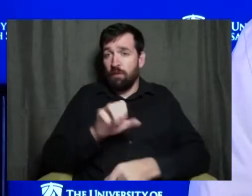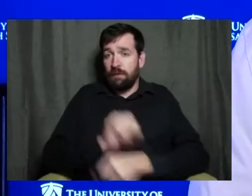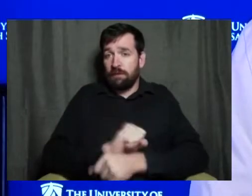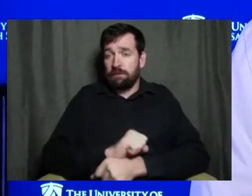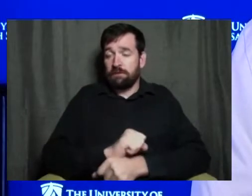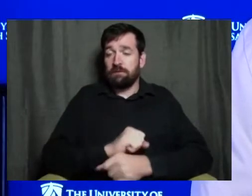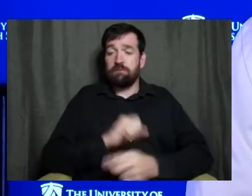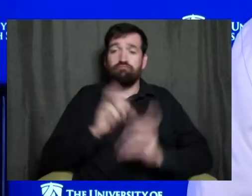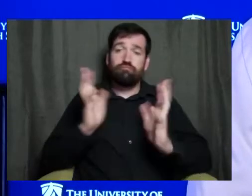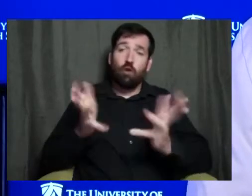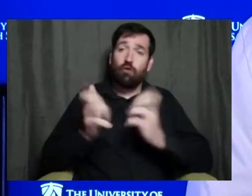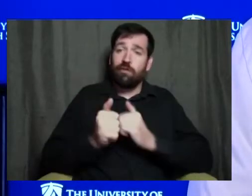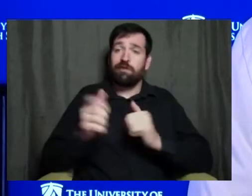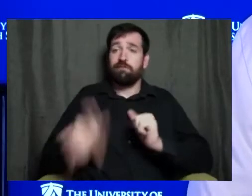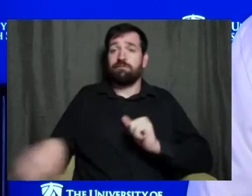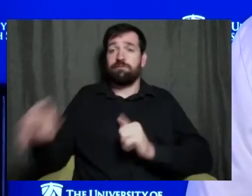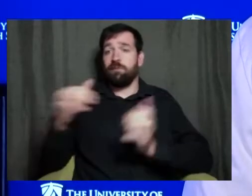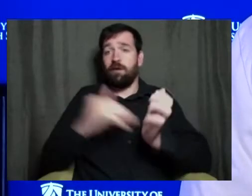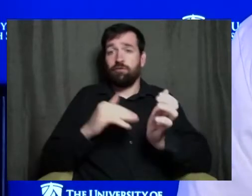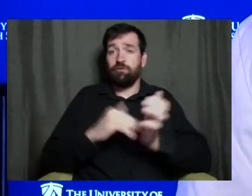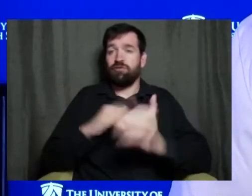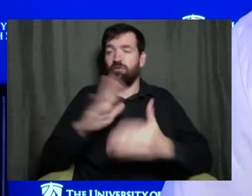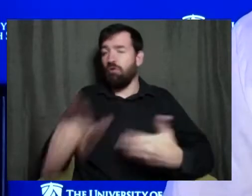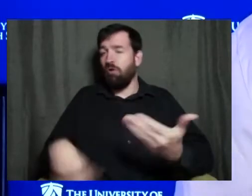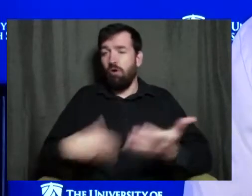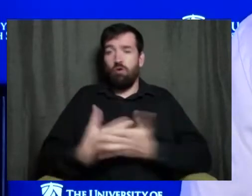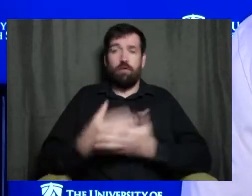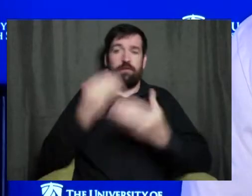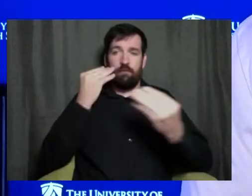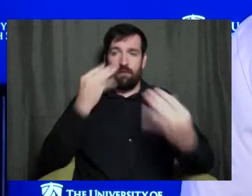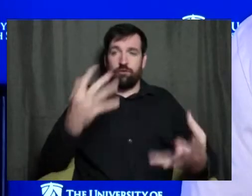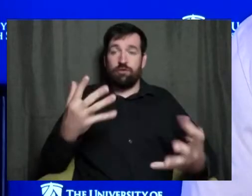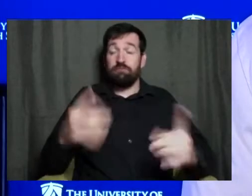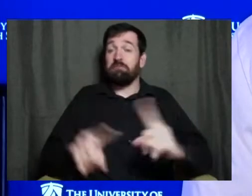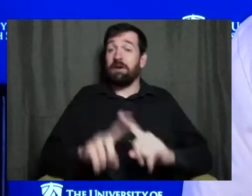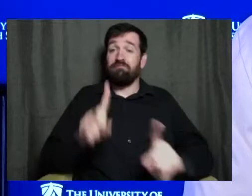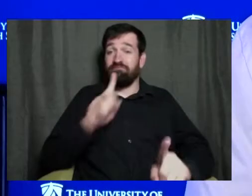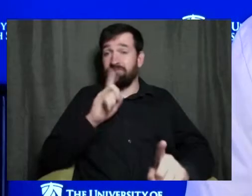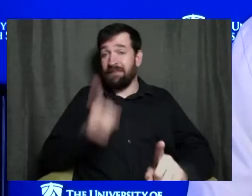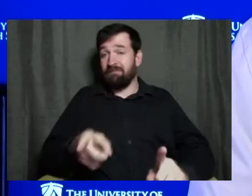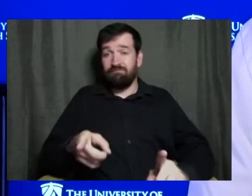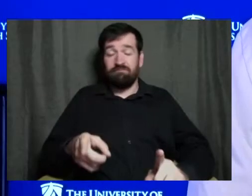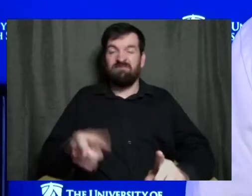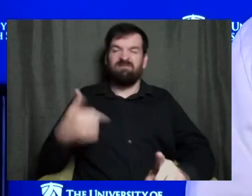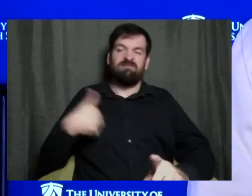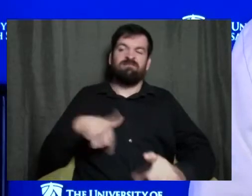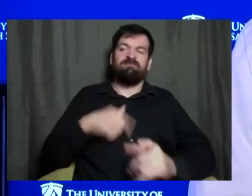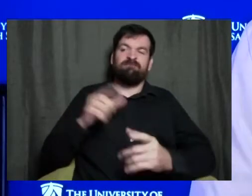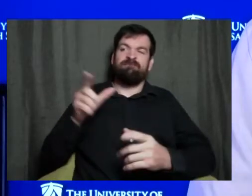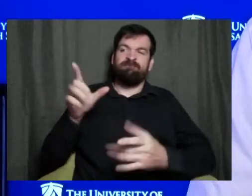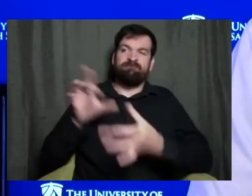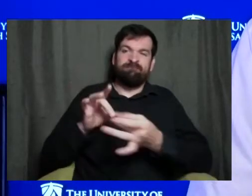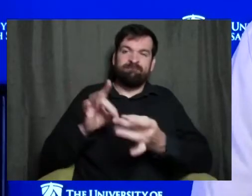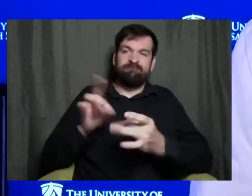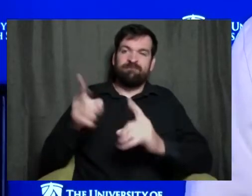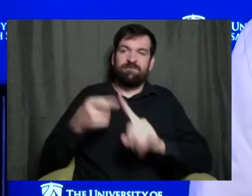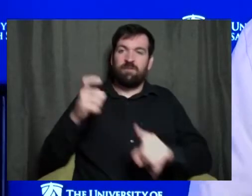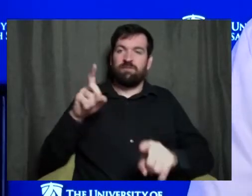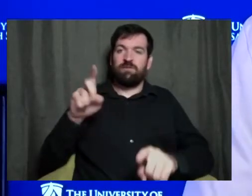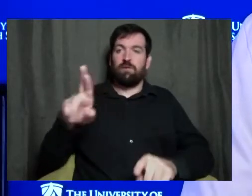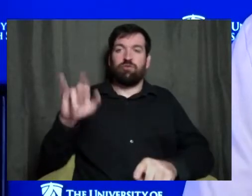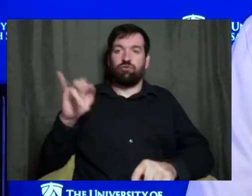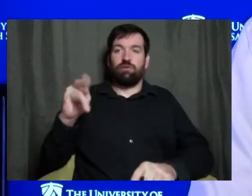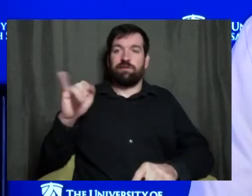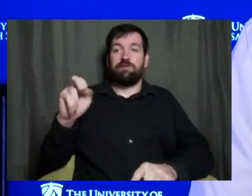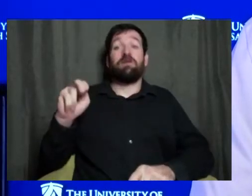those doctors and get all that information. But otherwise, it is, as we heard Dr. Johnson say, it is just another vaccine, and they've had plenty of